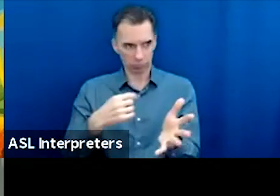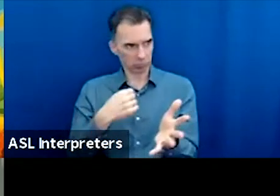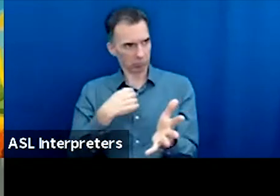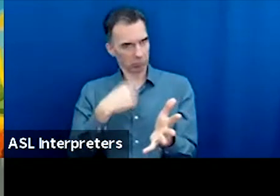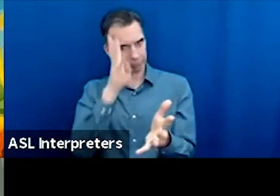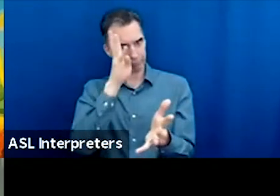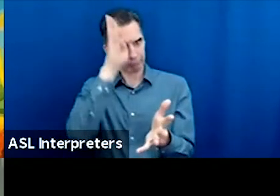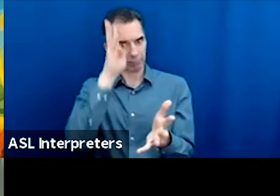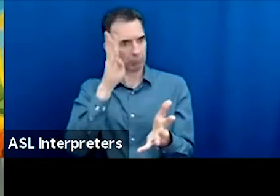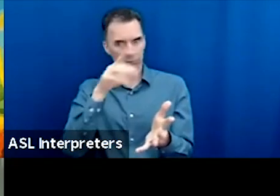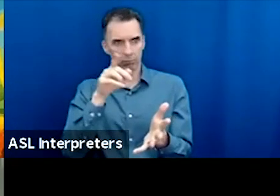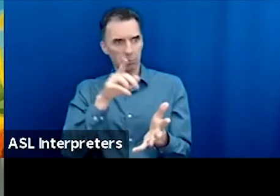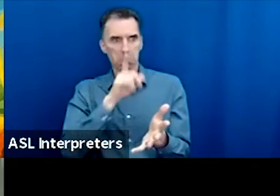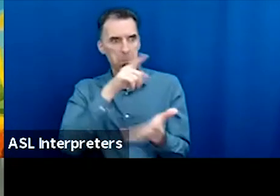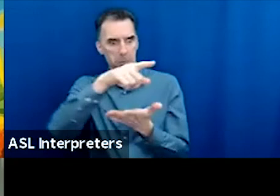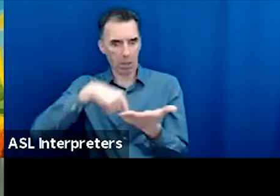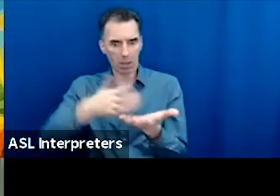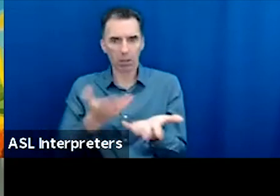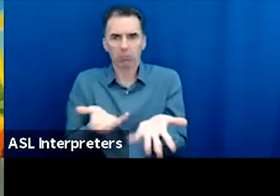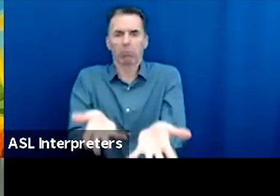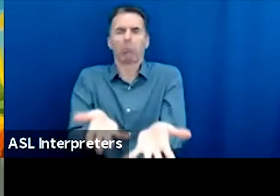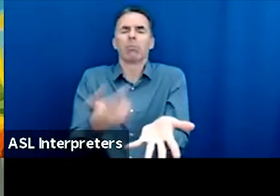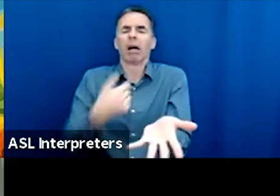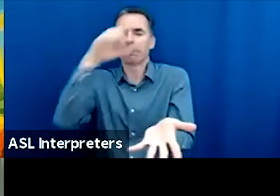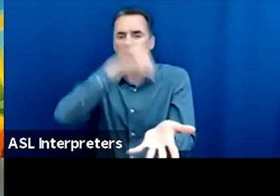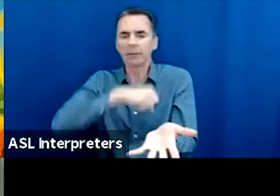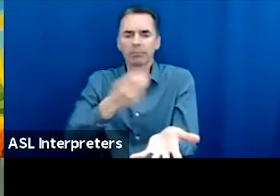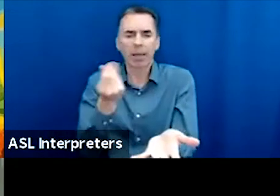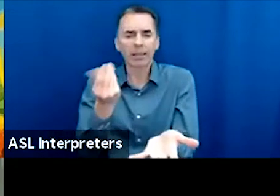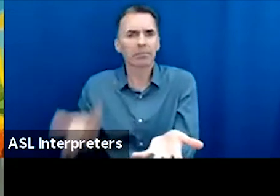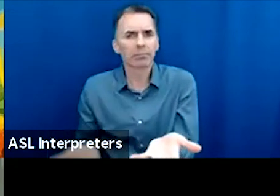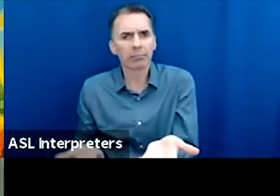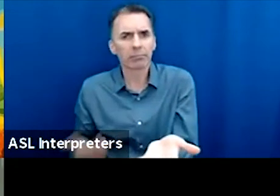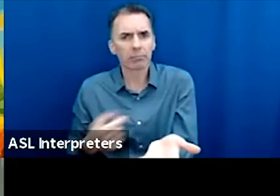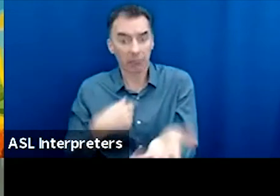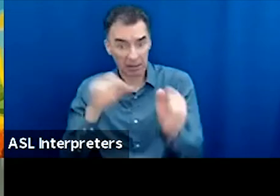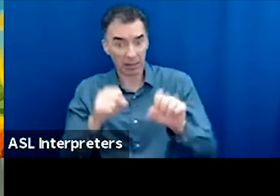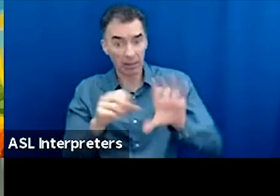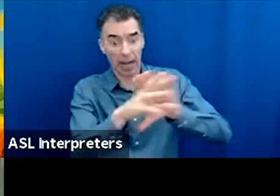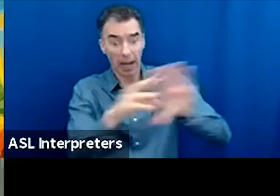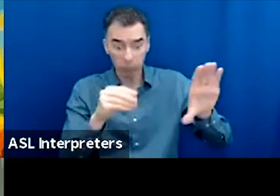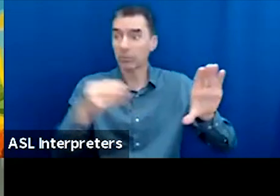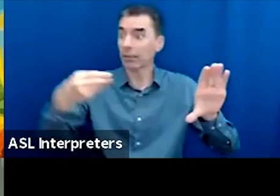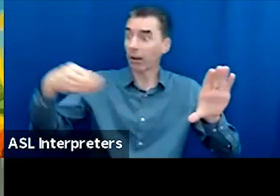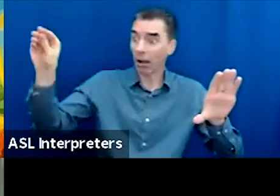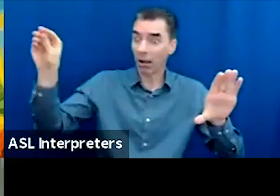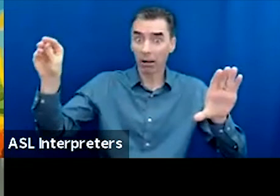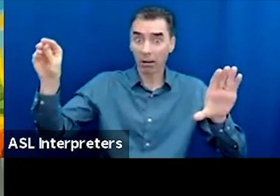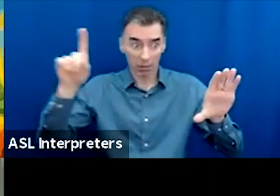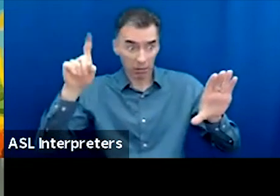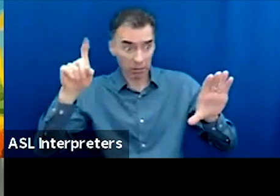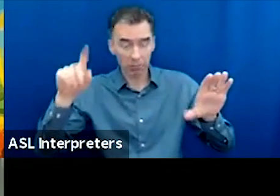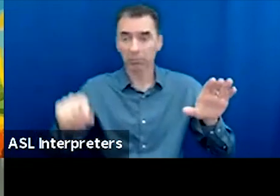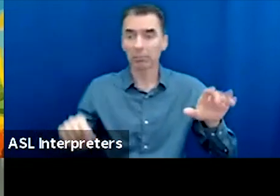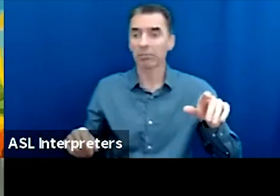and I was not compensated for it. So what happens to that? Can I remove it and go sell it somewhere else? That's what I was trying to understand. And